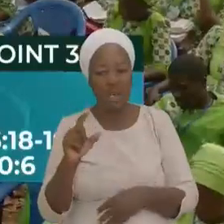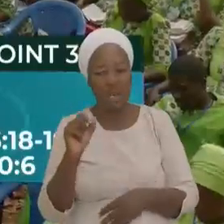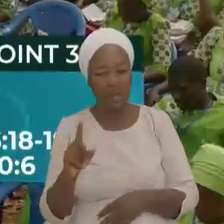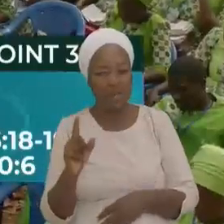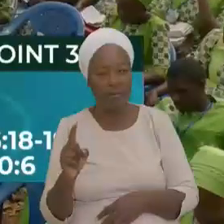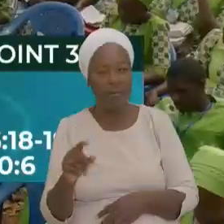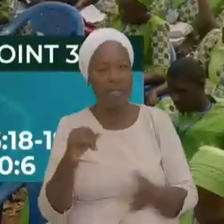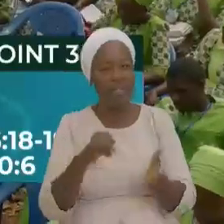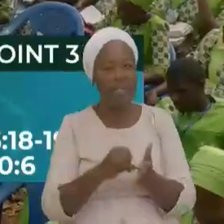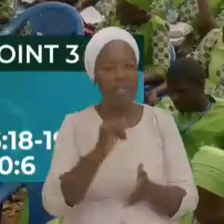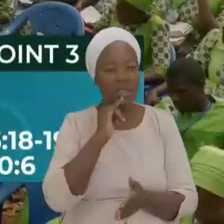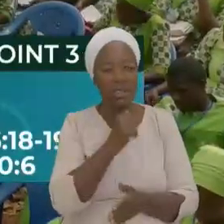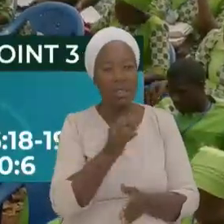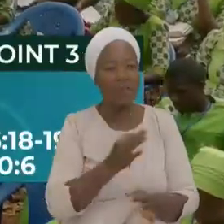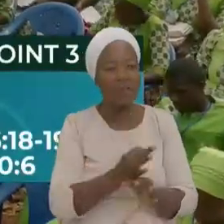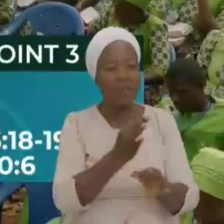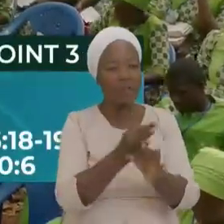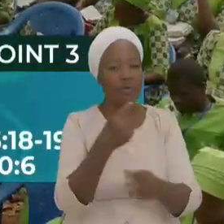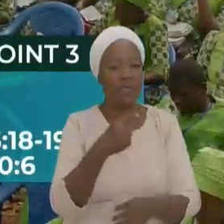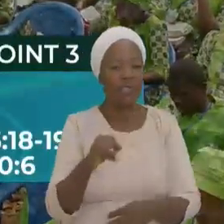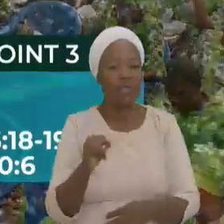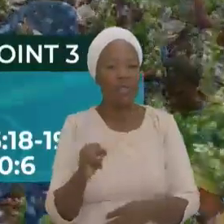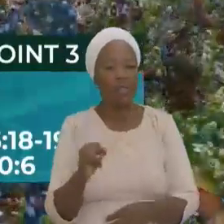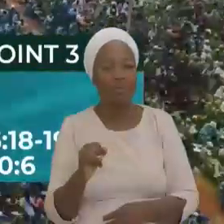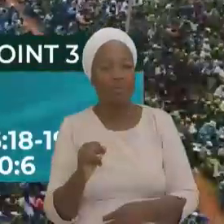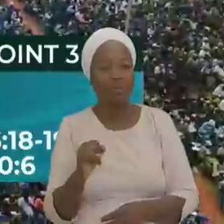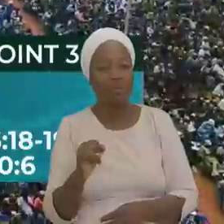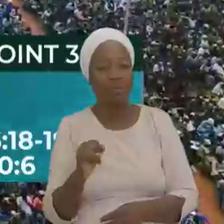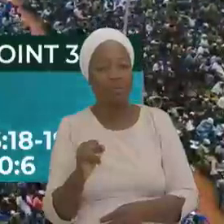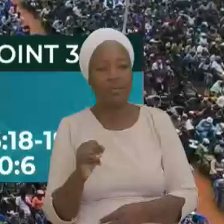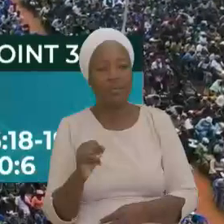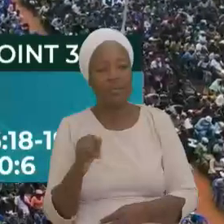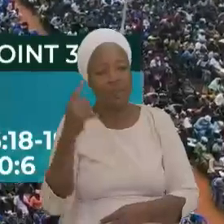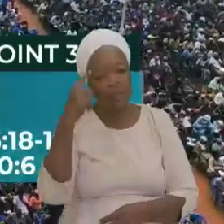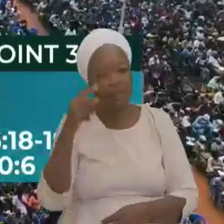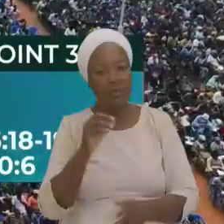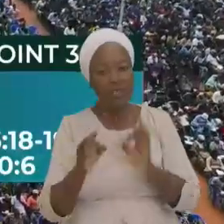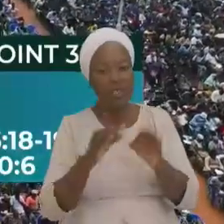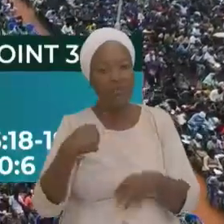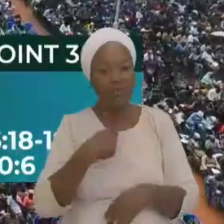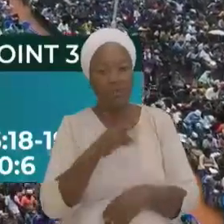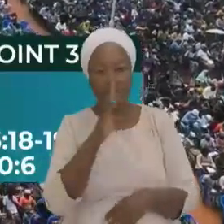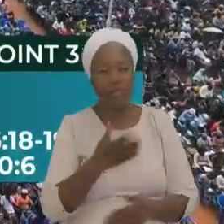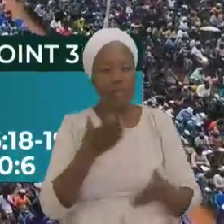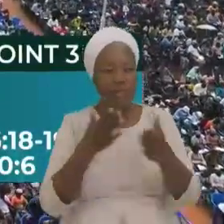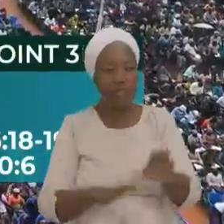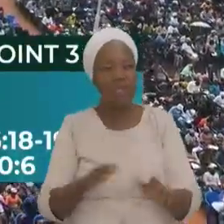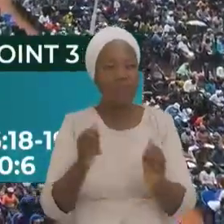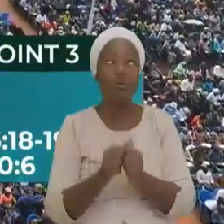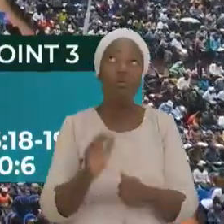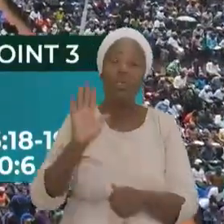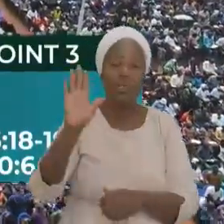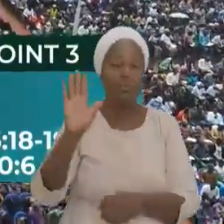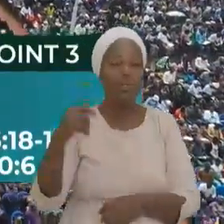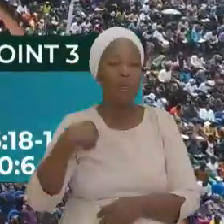It is a faithful saying. For if we be dead with him, we